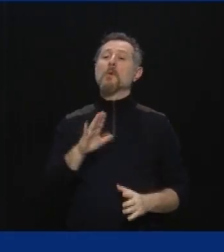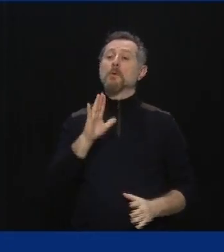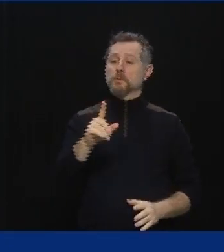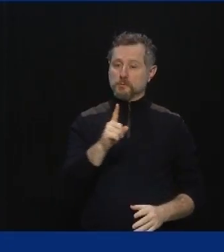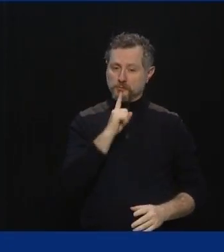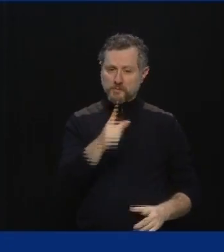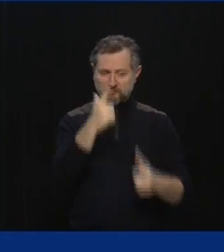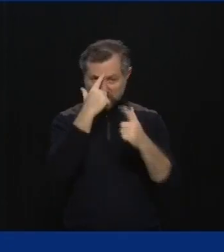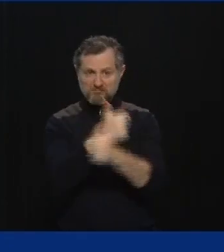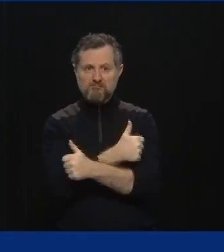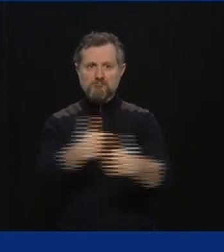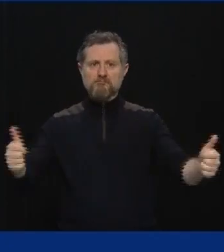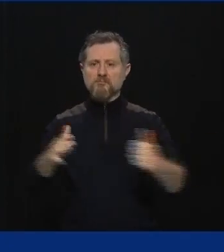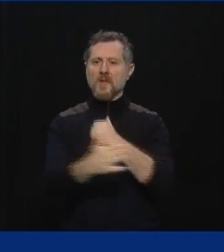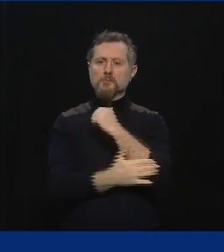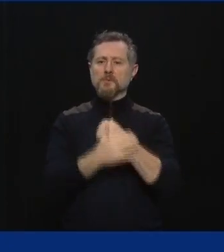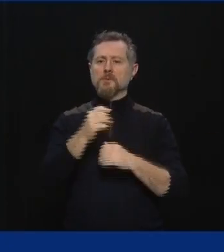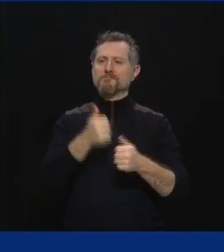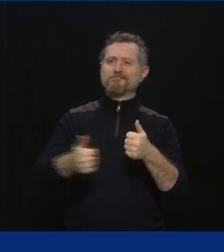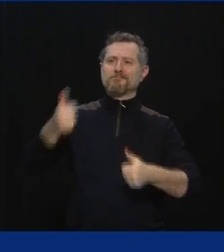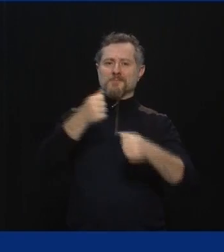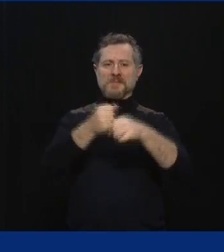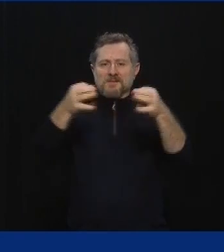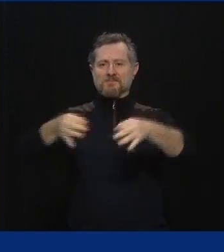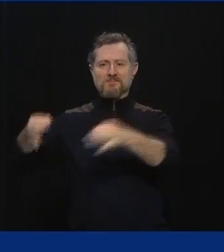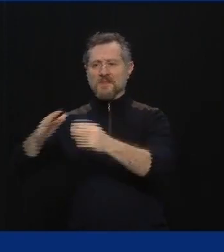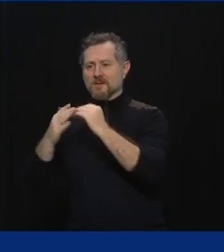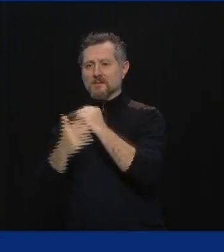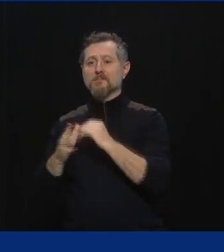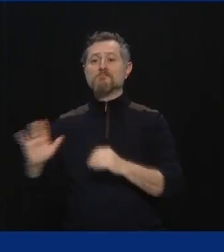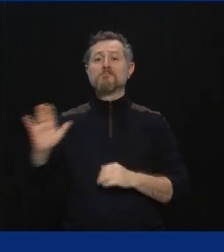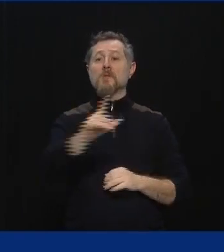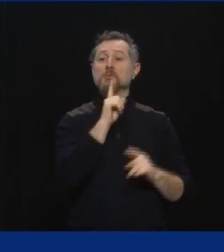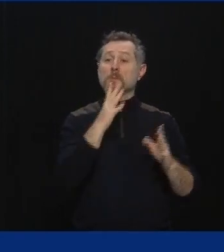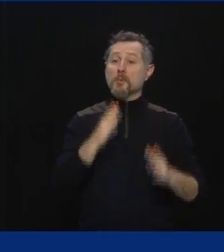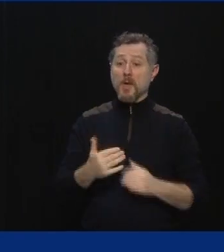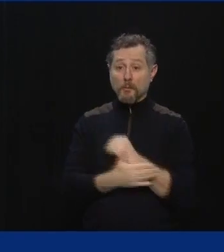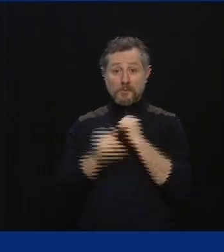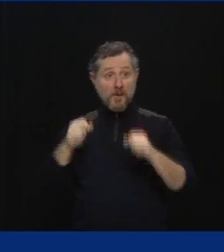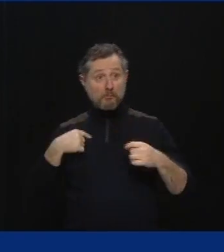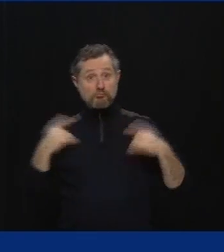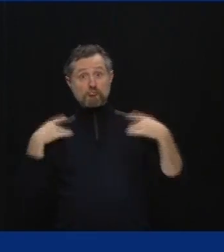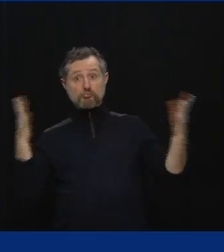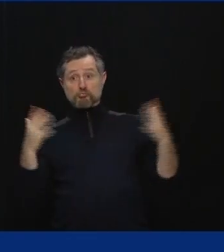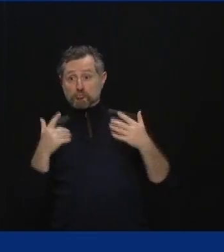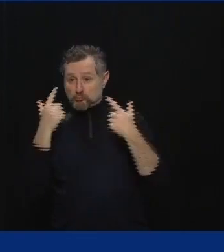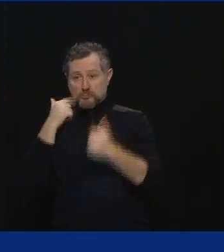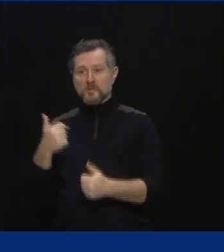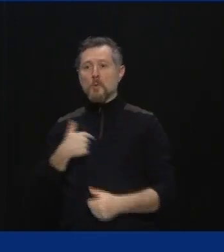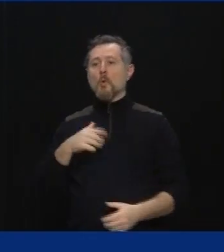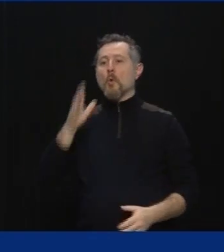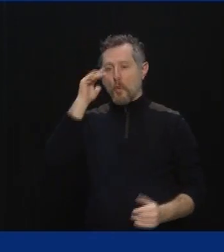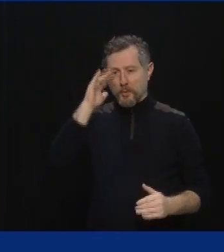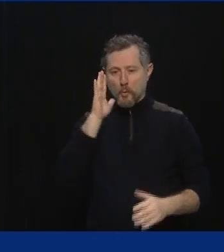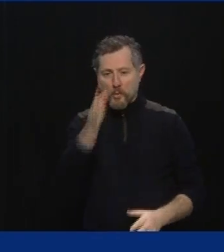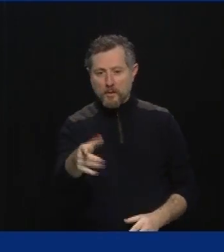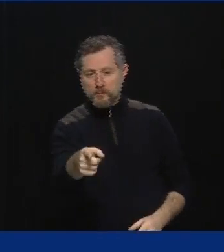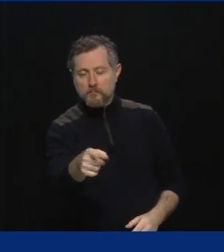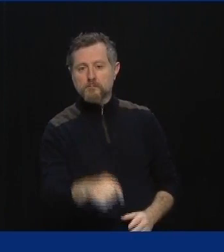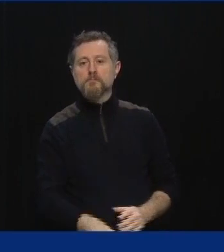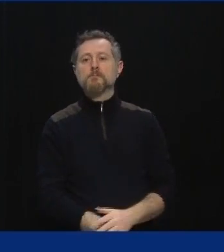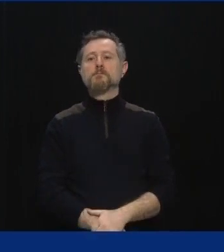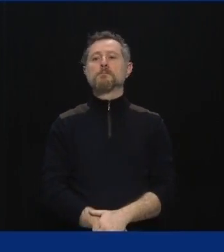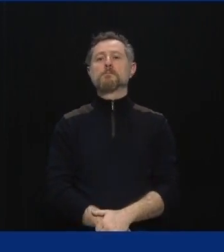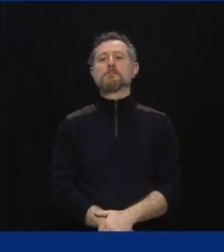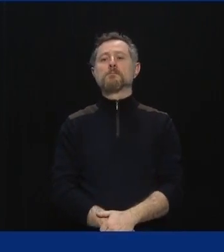counties to enforce. So counties can choose not to enforce? We hope that counties will enforce it. Governor, we did speak to